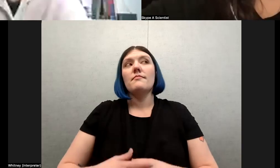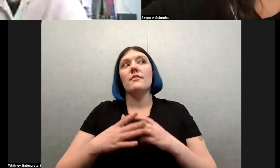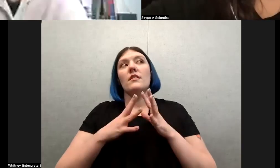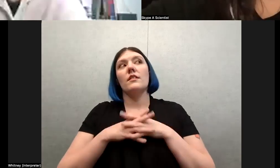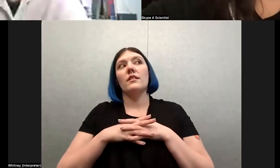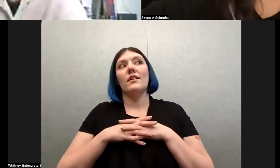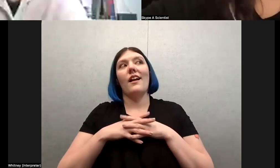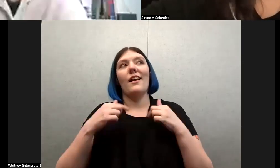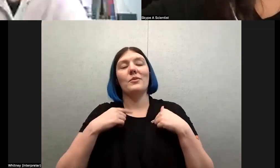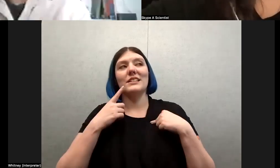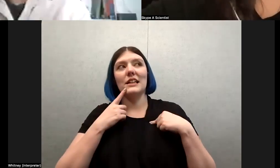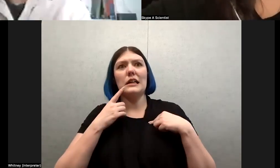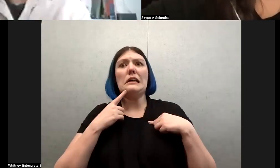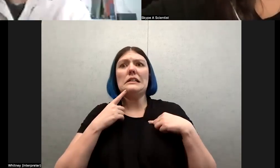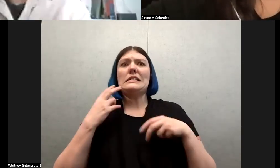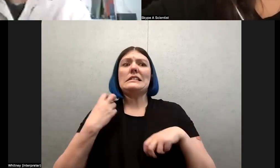this is tough. It's hard.